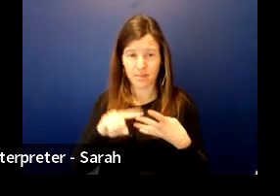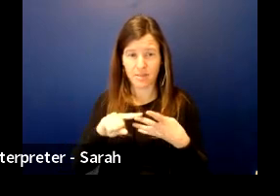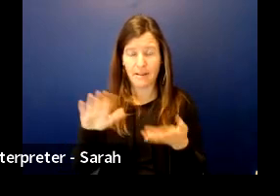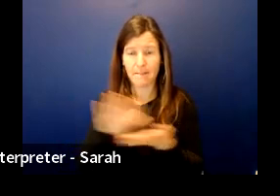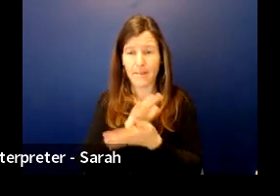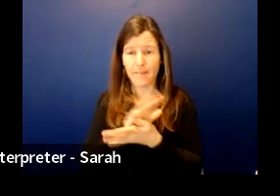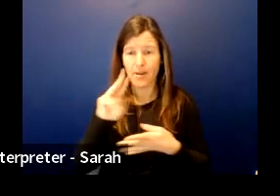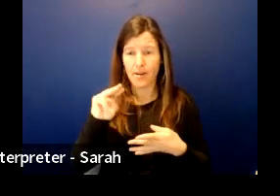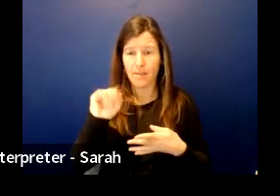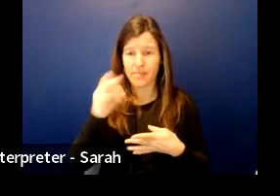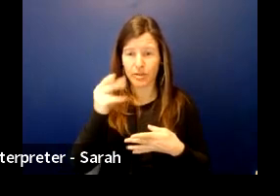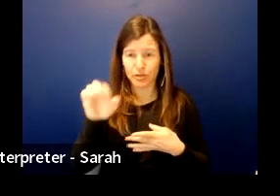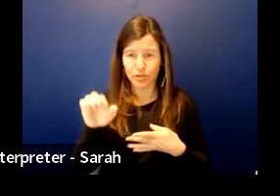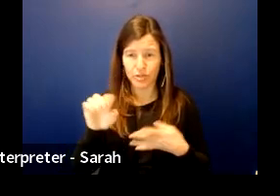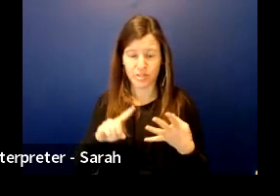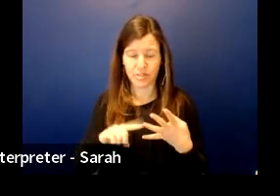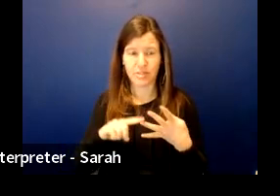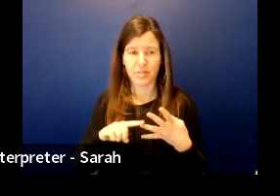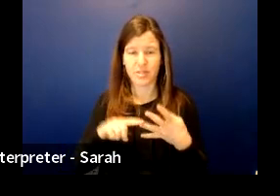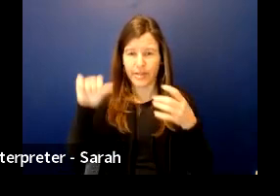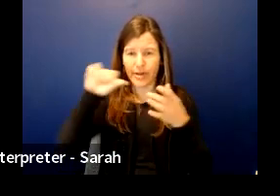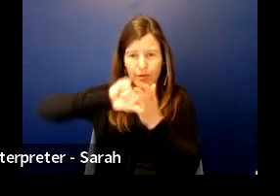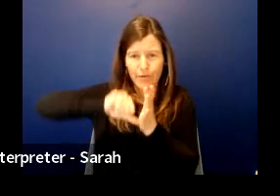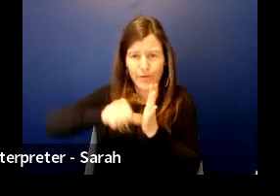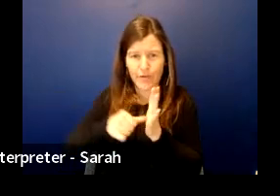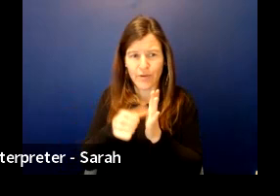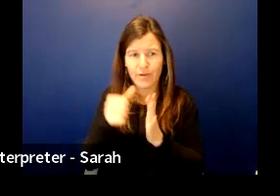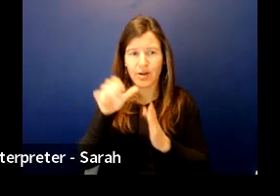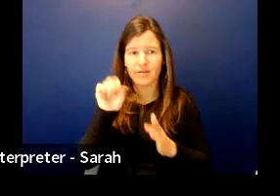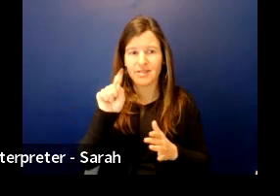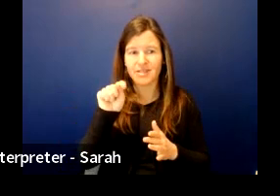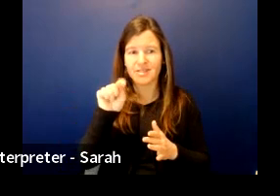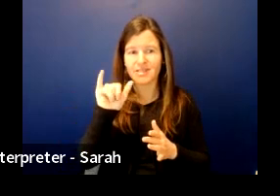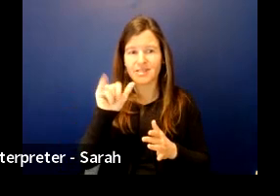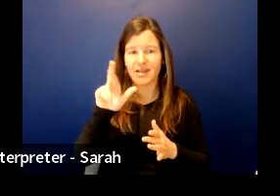carved styrofoam, or wood?